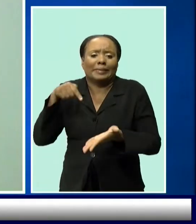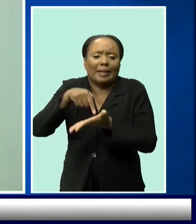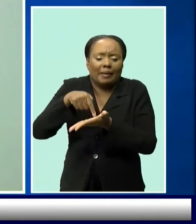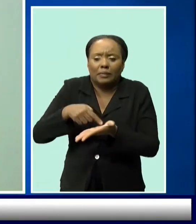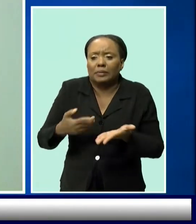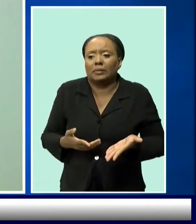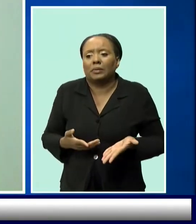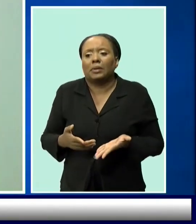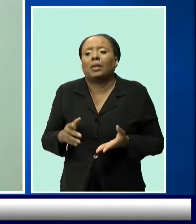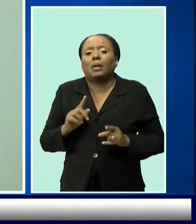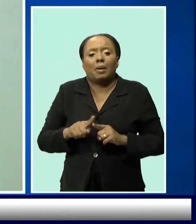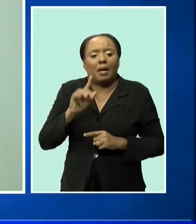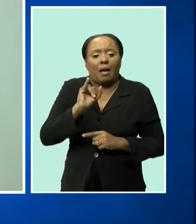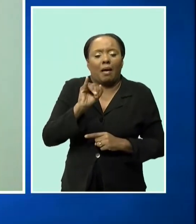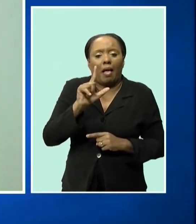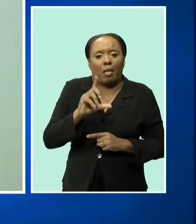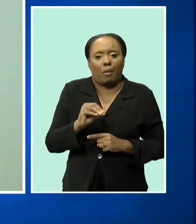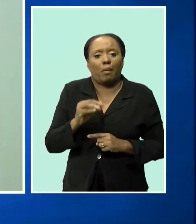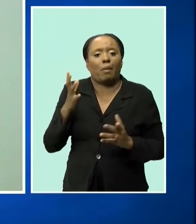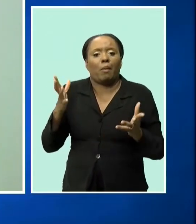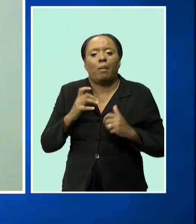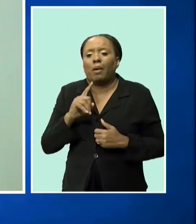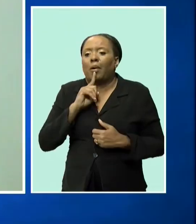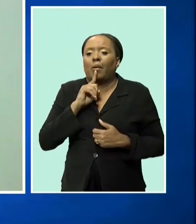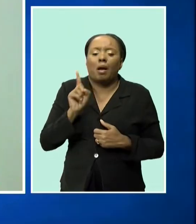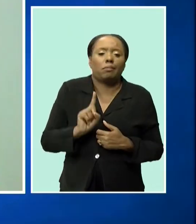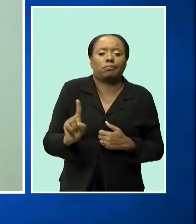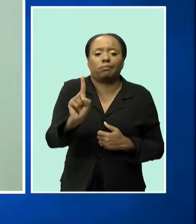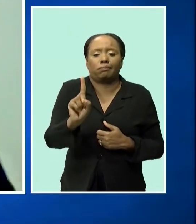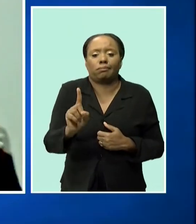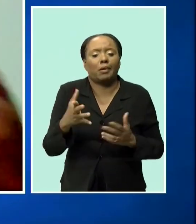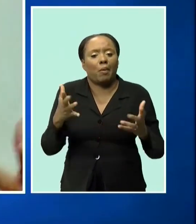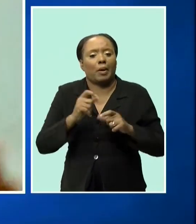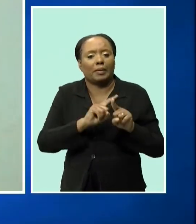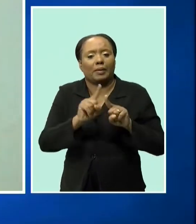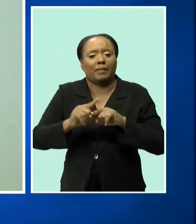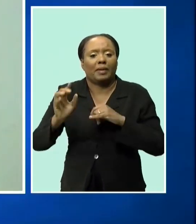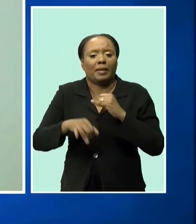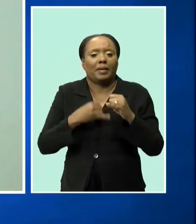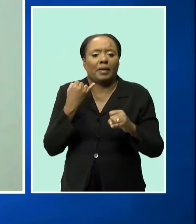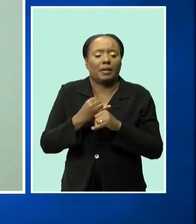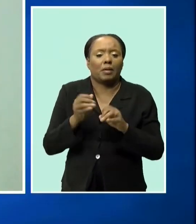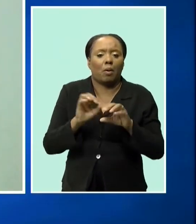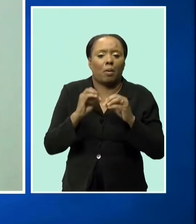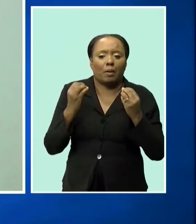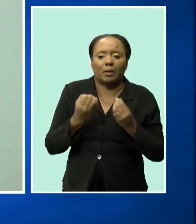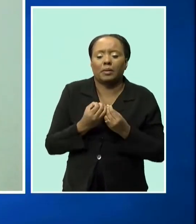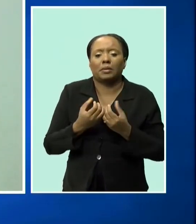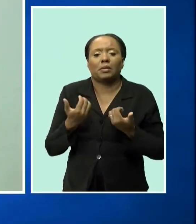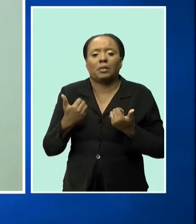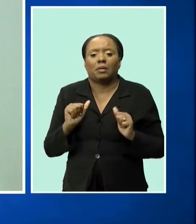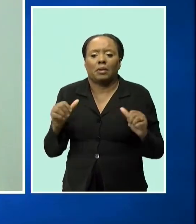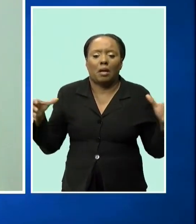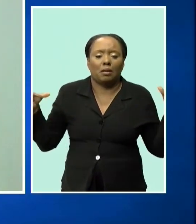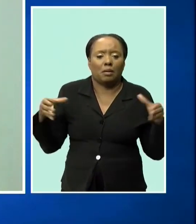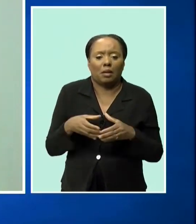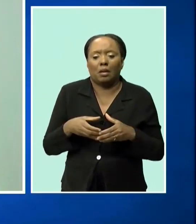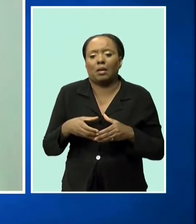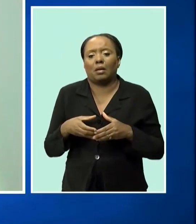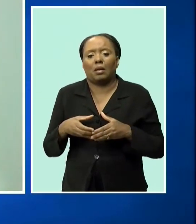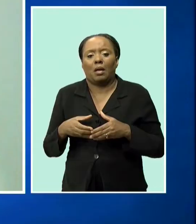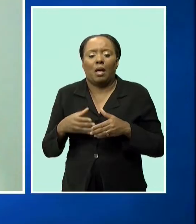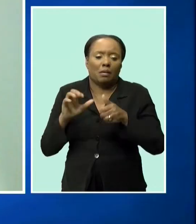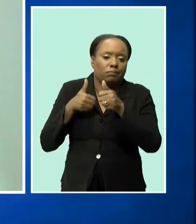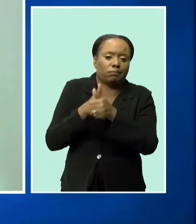of that driving force. And therefore, he's going to be bringing lots of different international organizations and member states in trying to readjust and realign